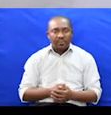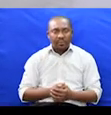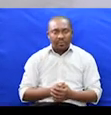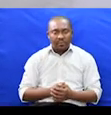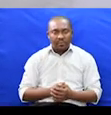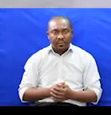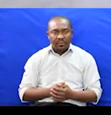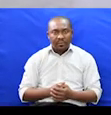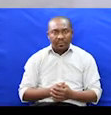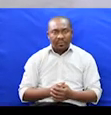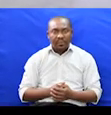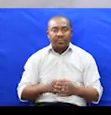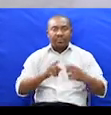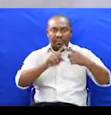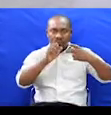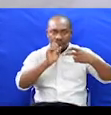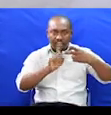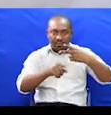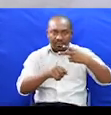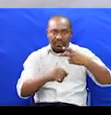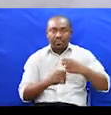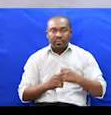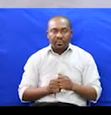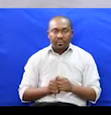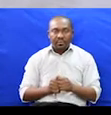Subatomic particle. Second,